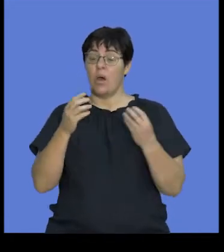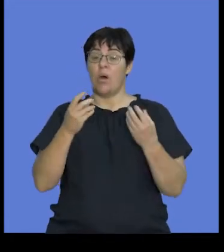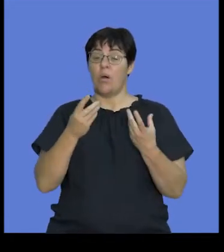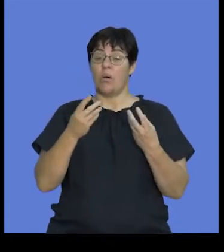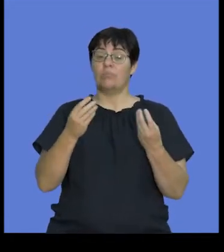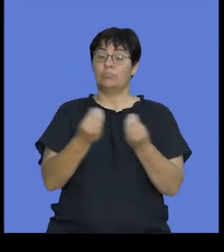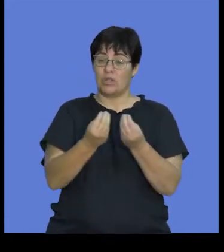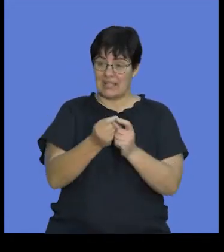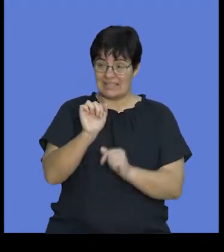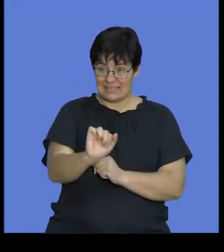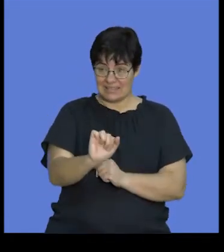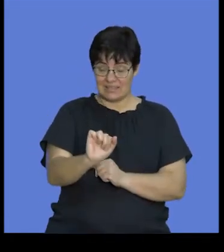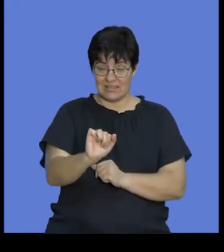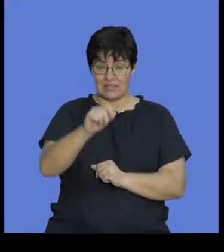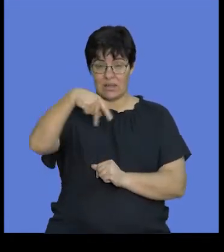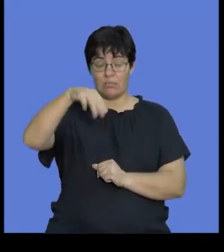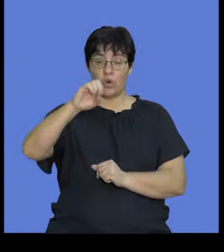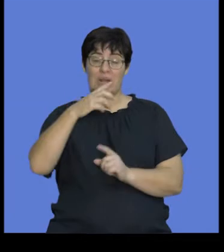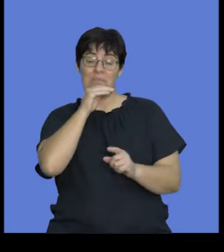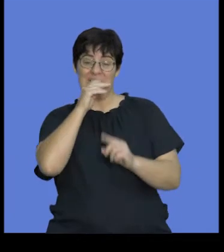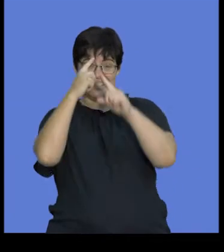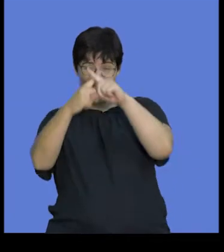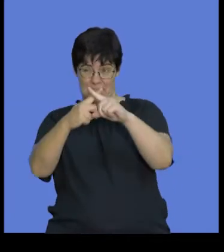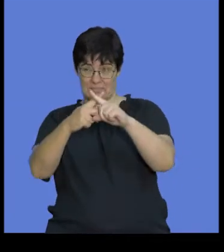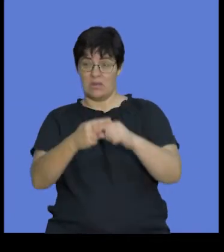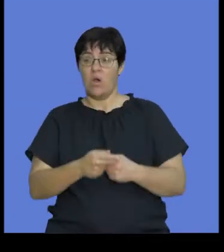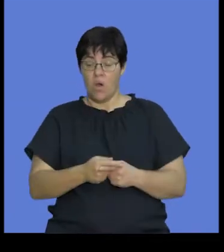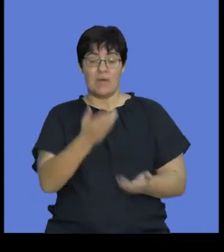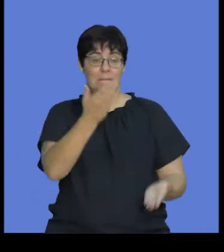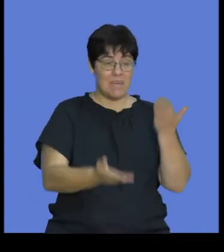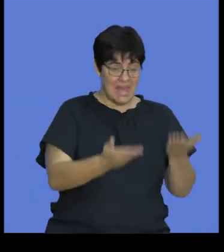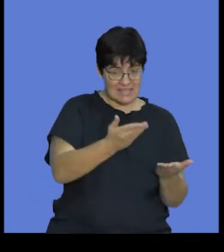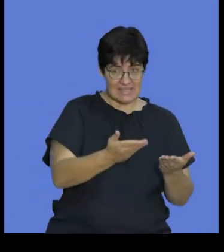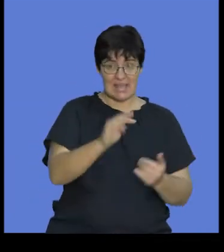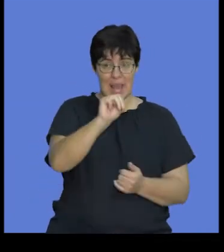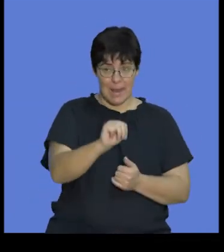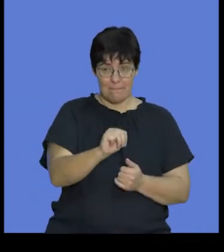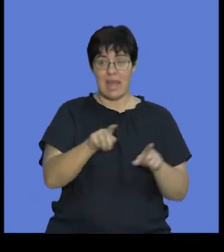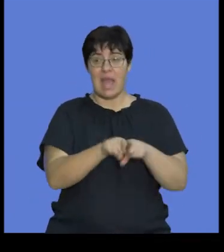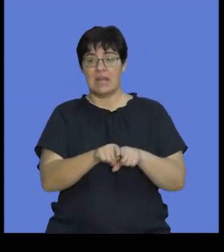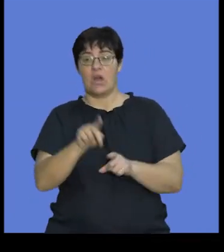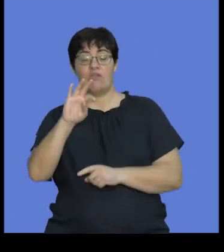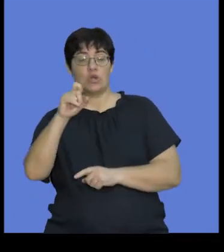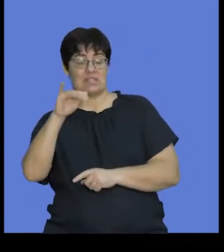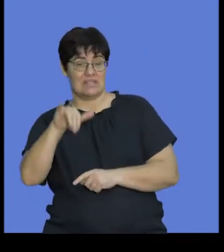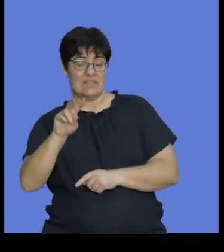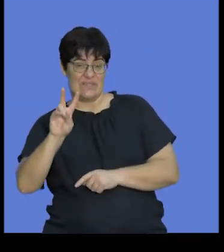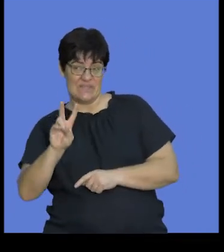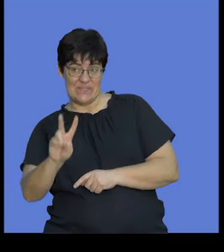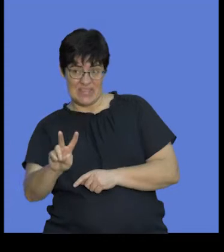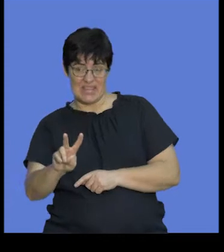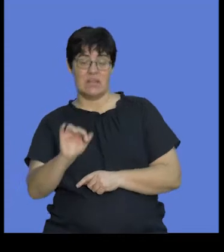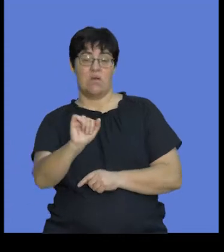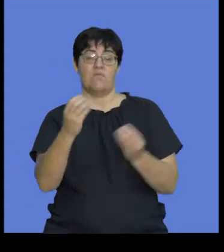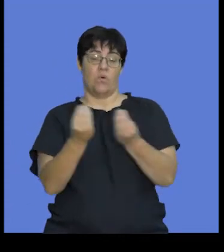you? It's the product of the mass and the velocity of the object. Please, you must